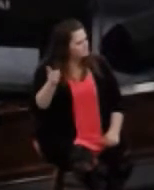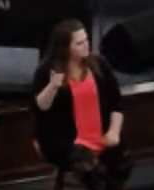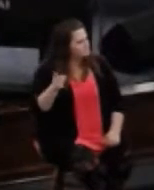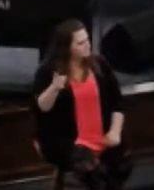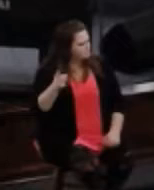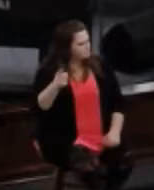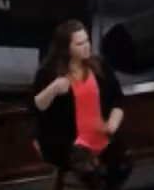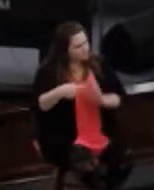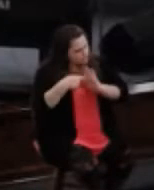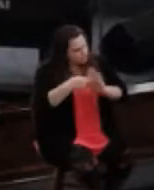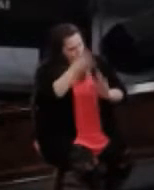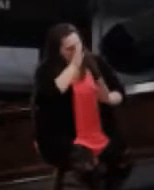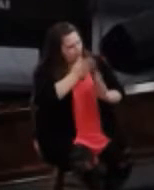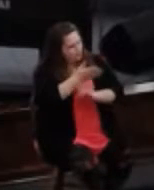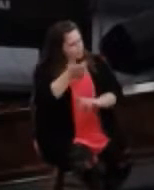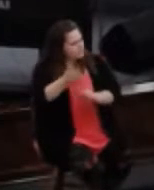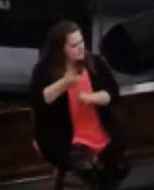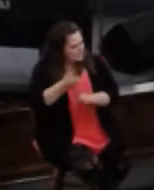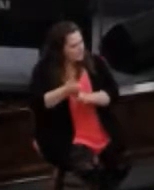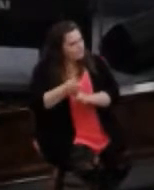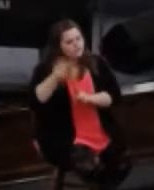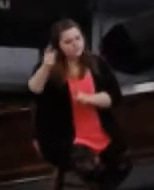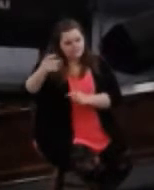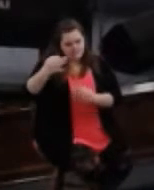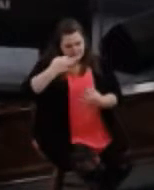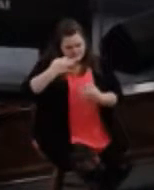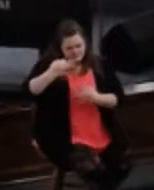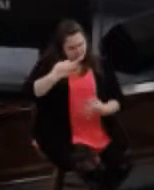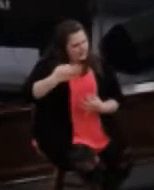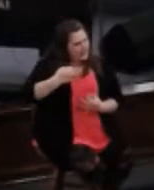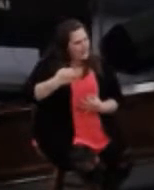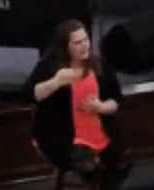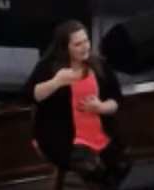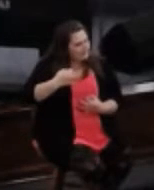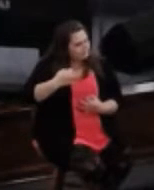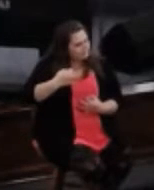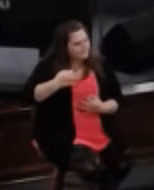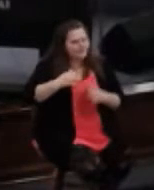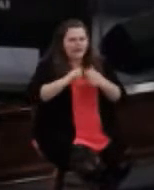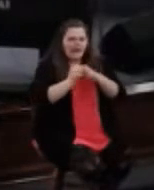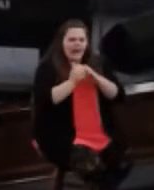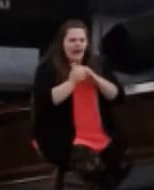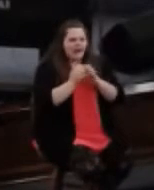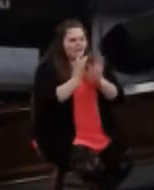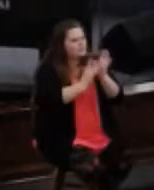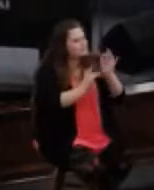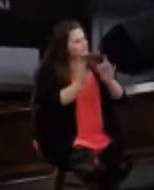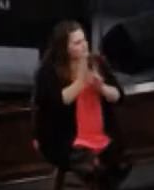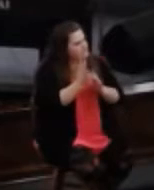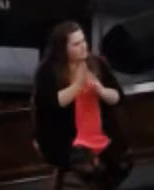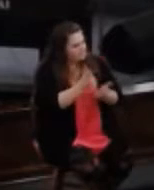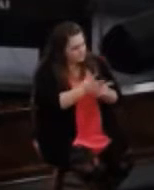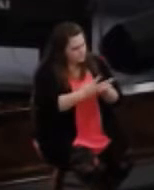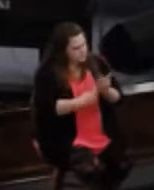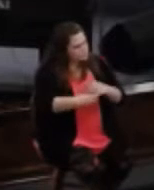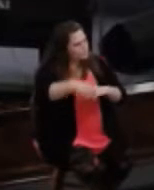And so she explained to me all about how Jesus rose from the grave.